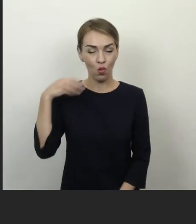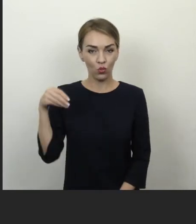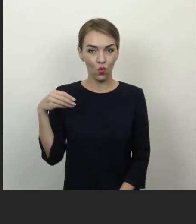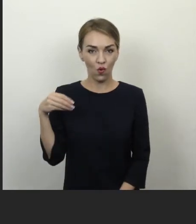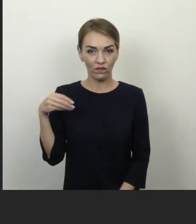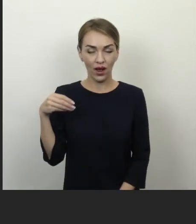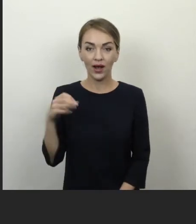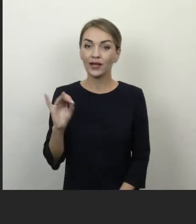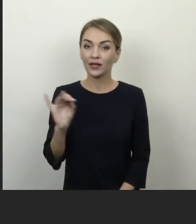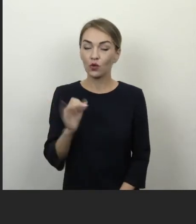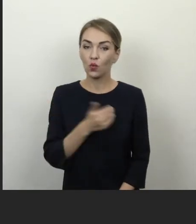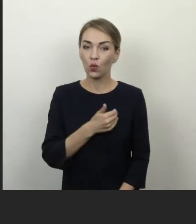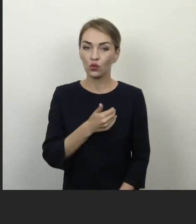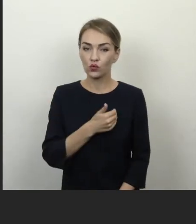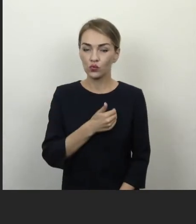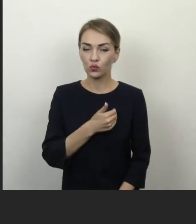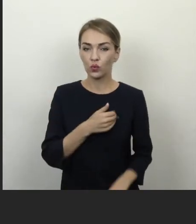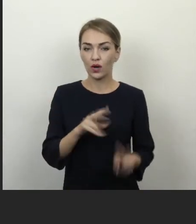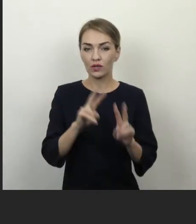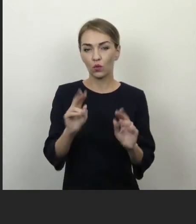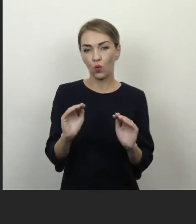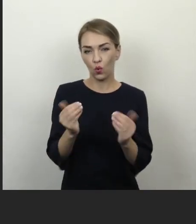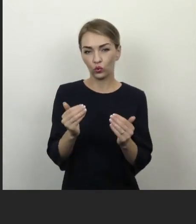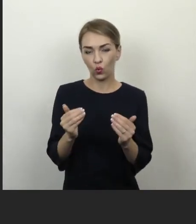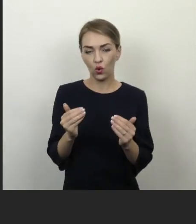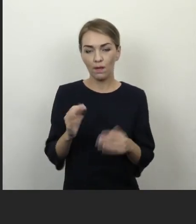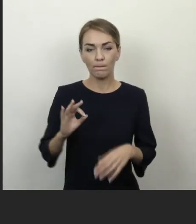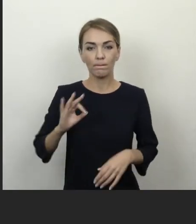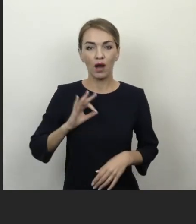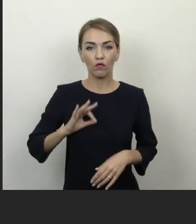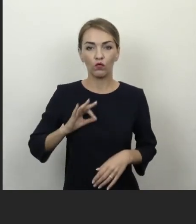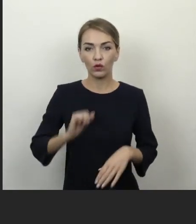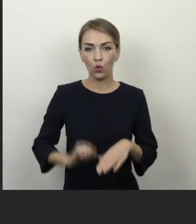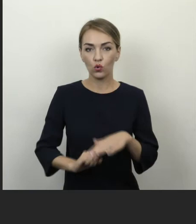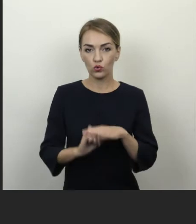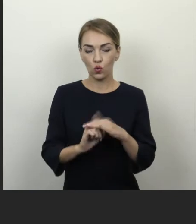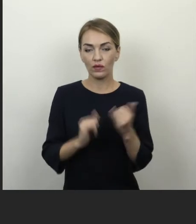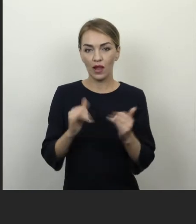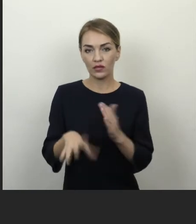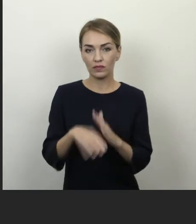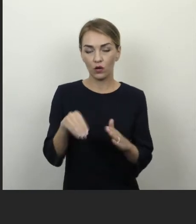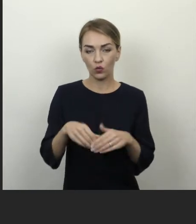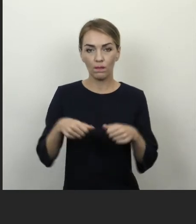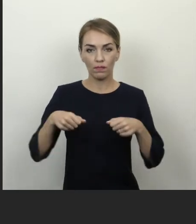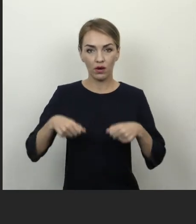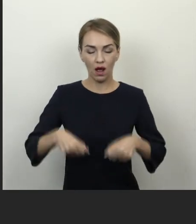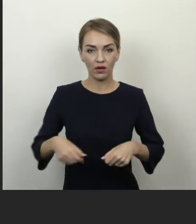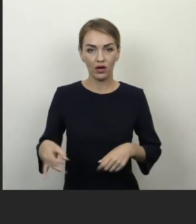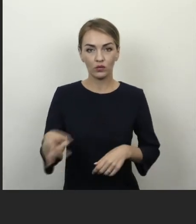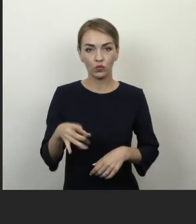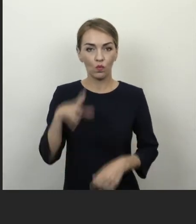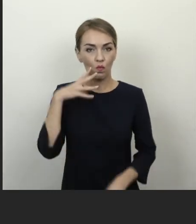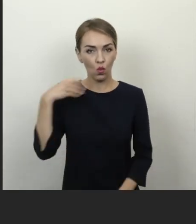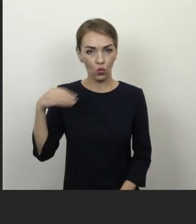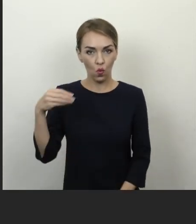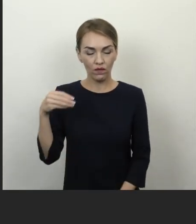of Moldova. And I would like to look briefly at the legal basis of the election law in